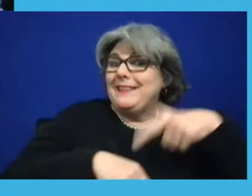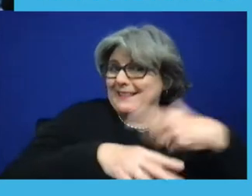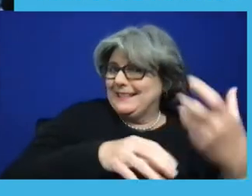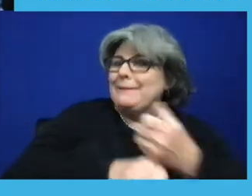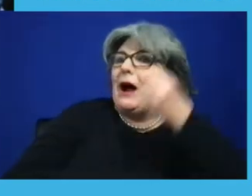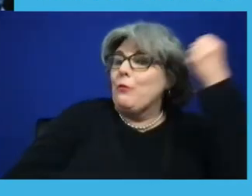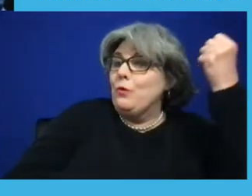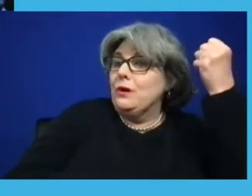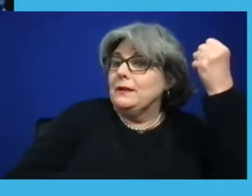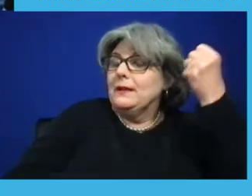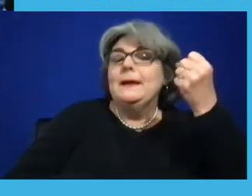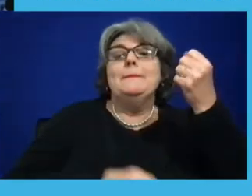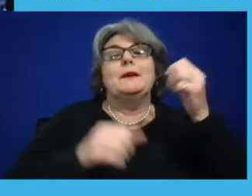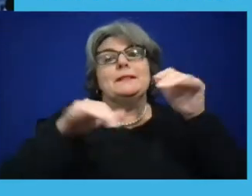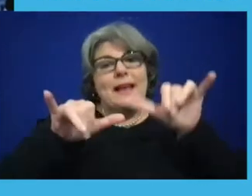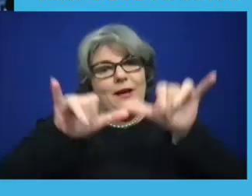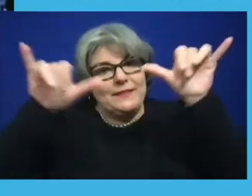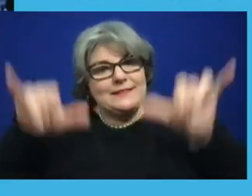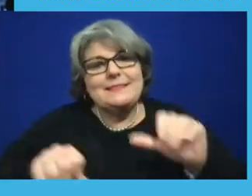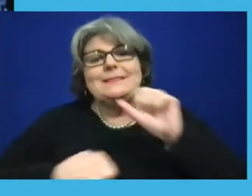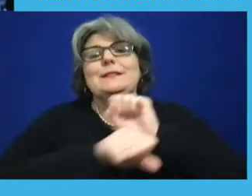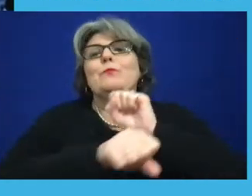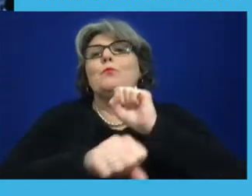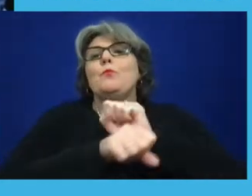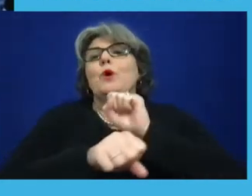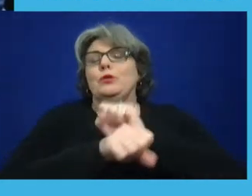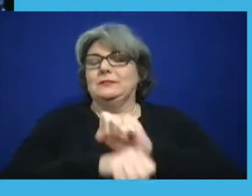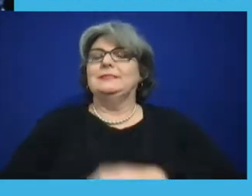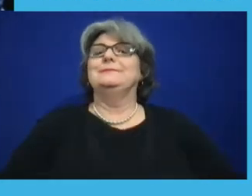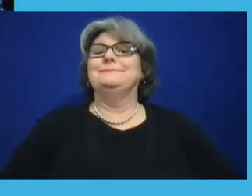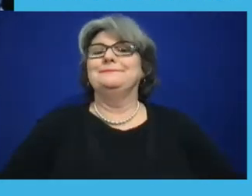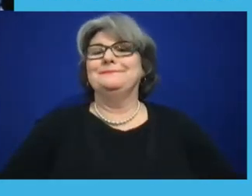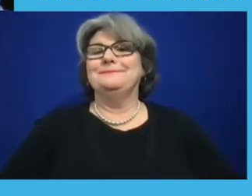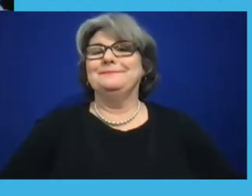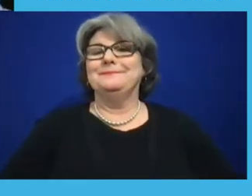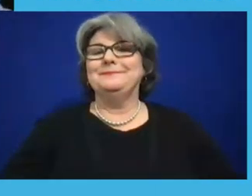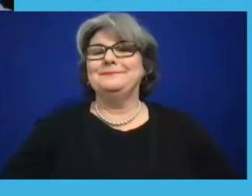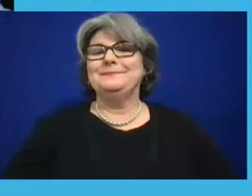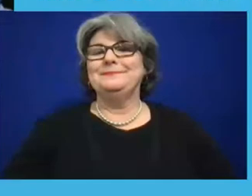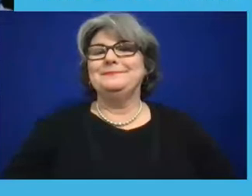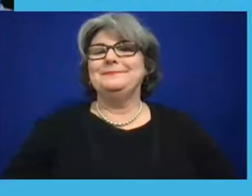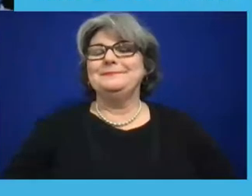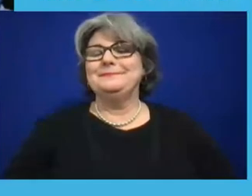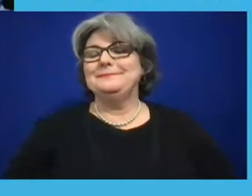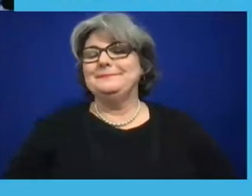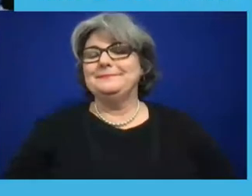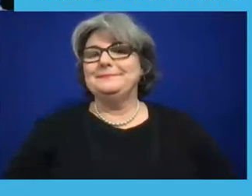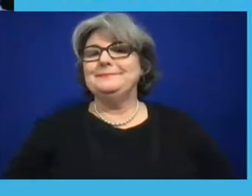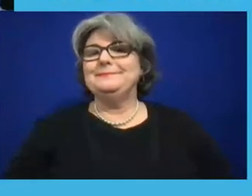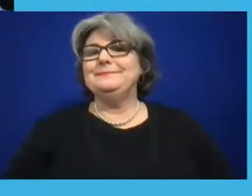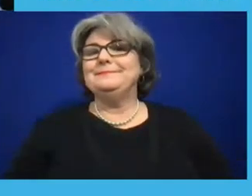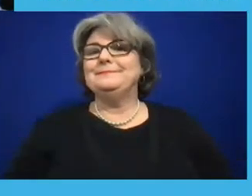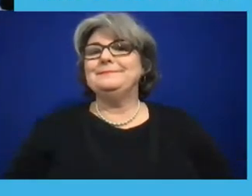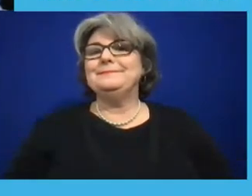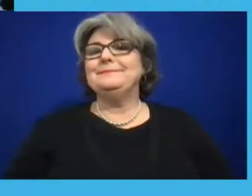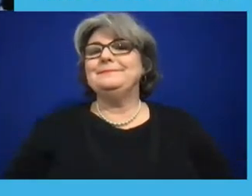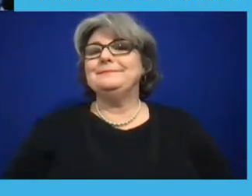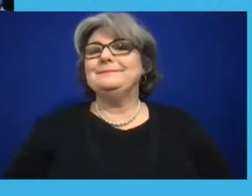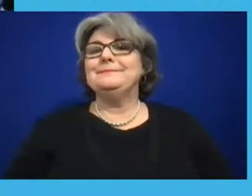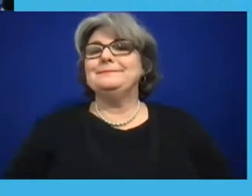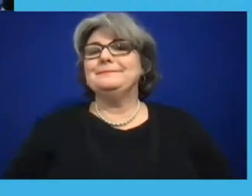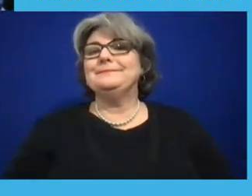time. And by the way, I won the next time, because that's how our system works.